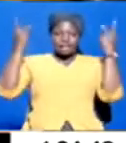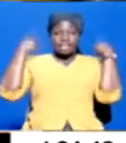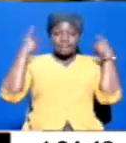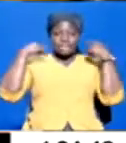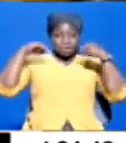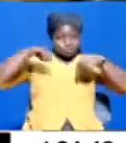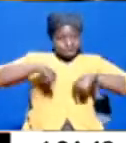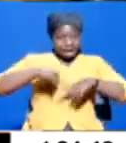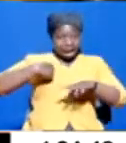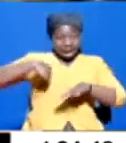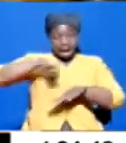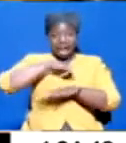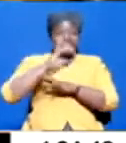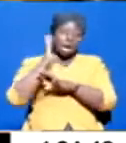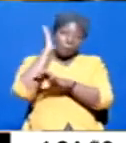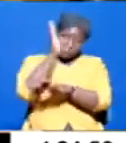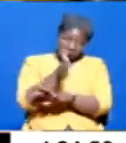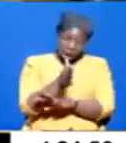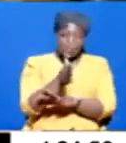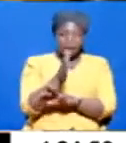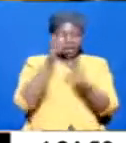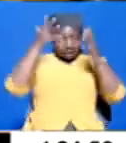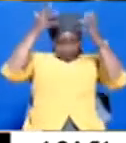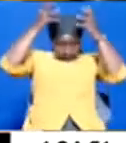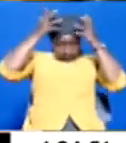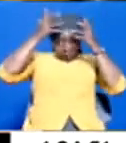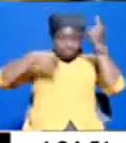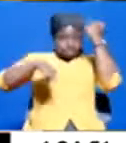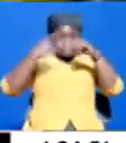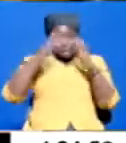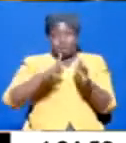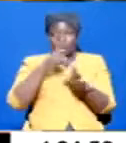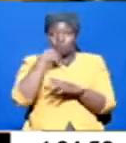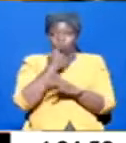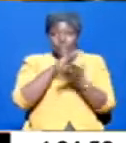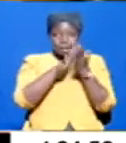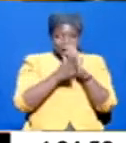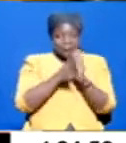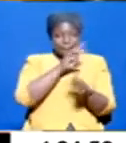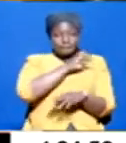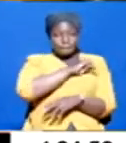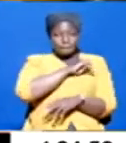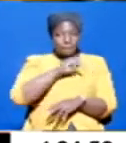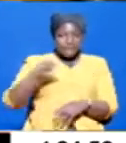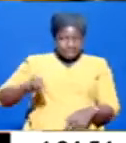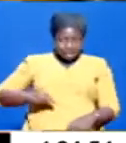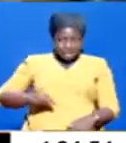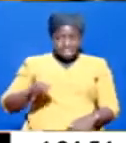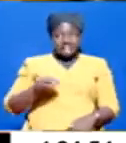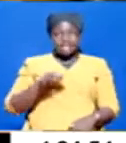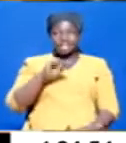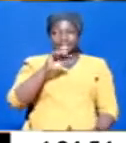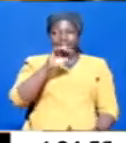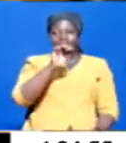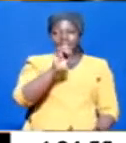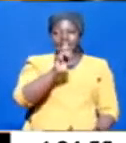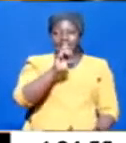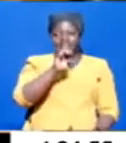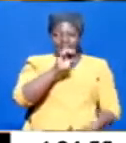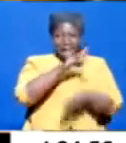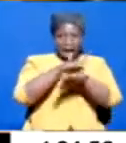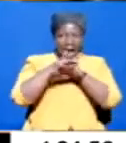will be the Miss Earth Kenya 2021, and she'll be representing Kenya in Philippines. For Miss